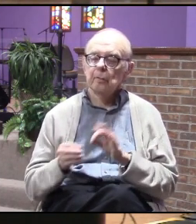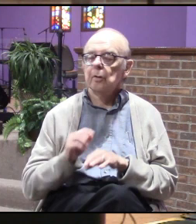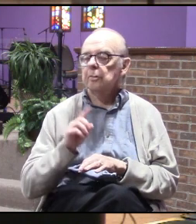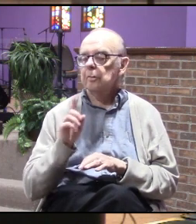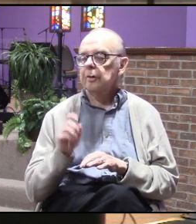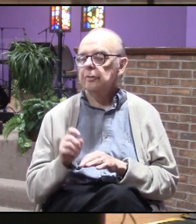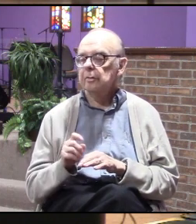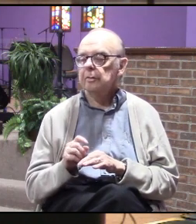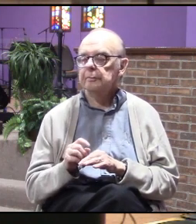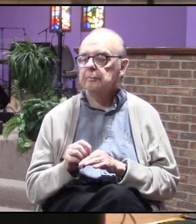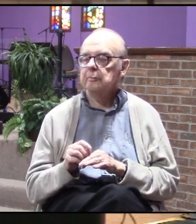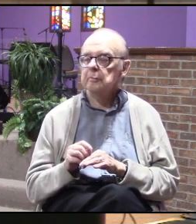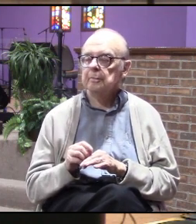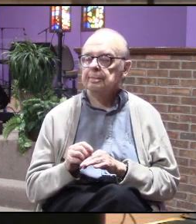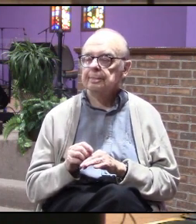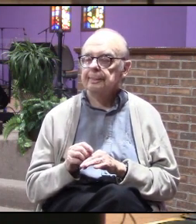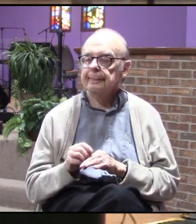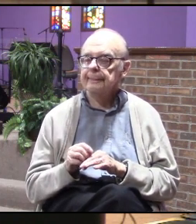question,